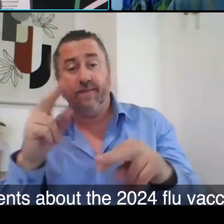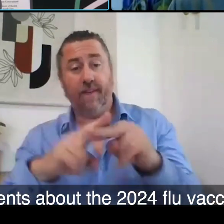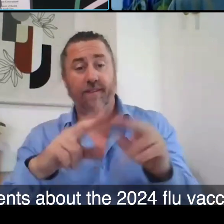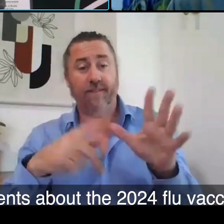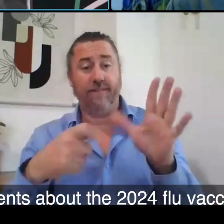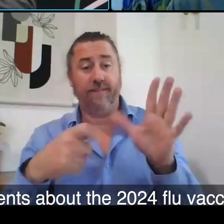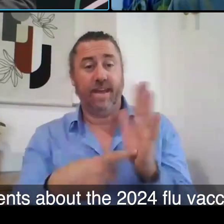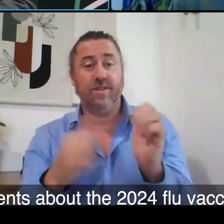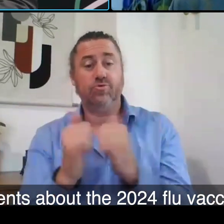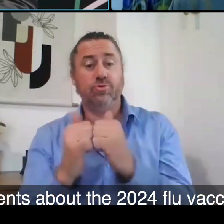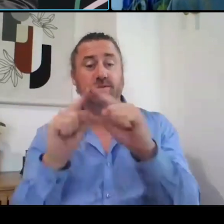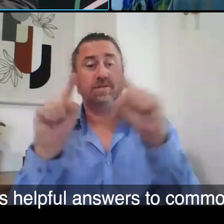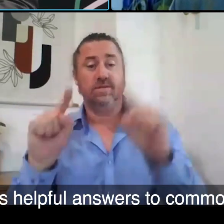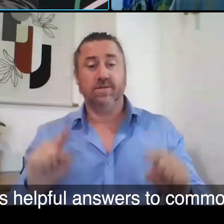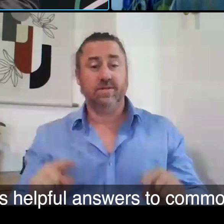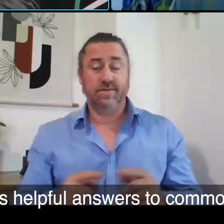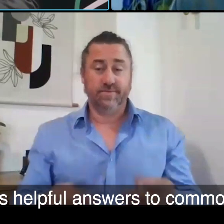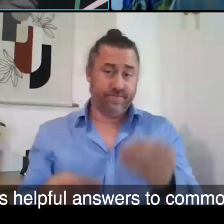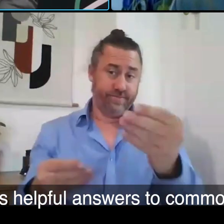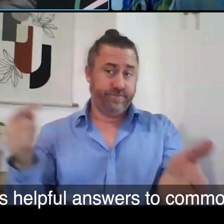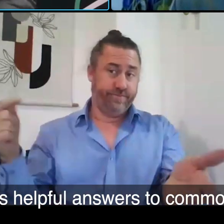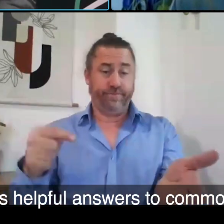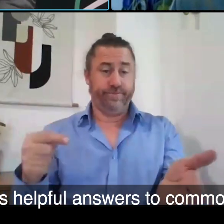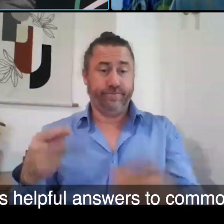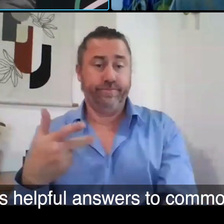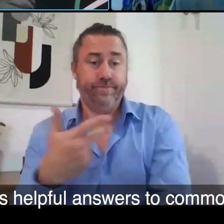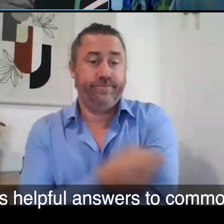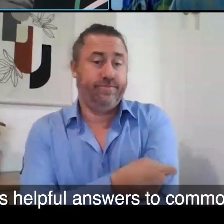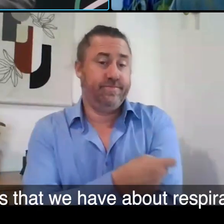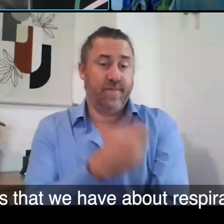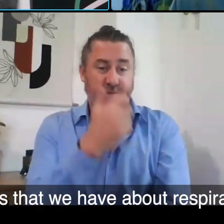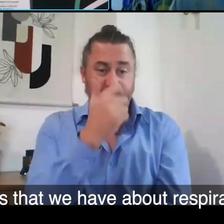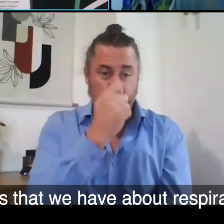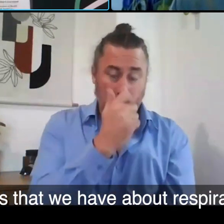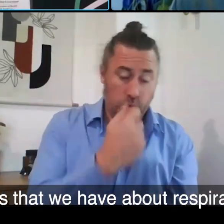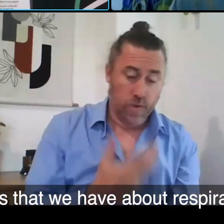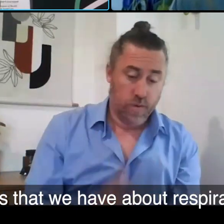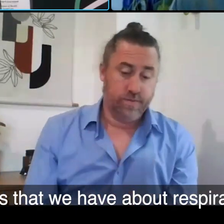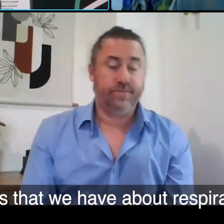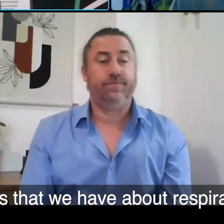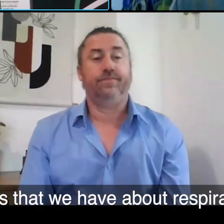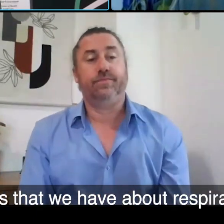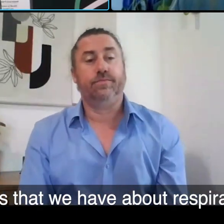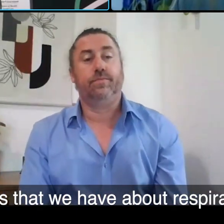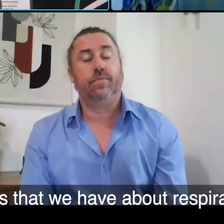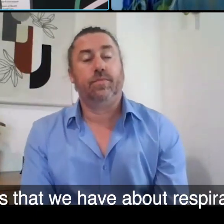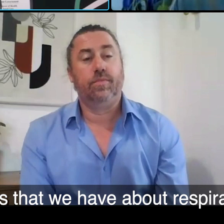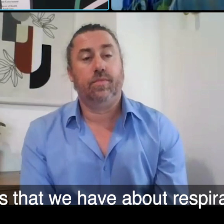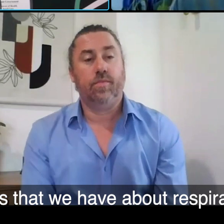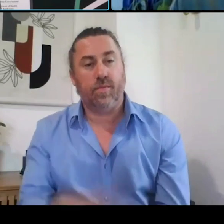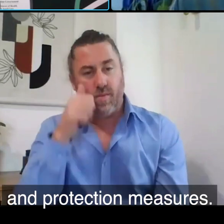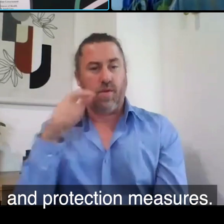the 2024 flu vaccine. This includes helpful answers to common questions and concerns that we have about